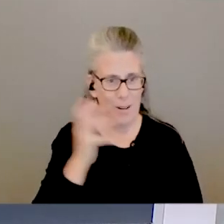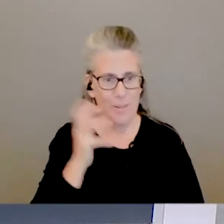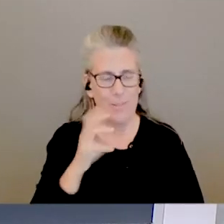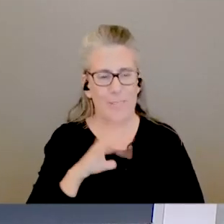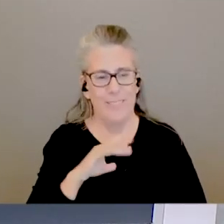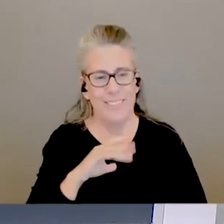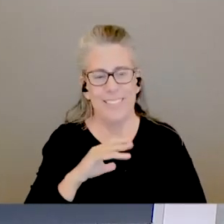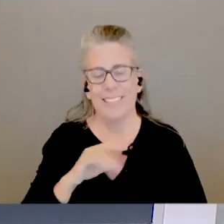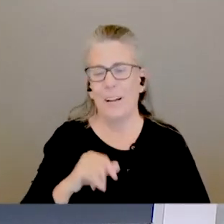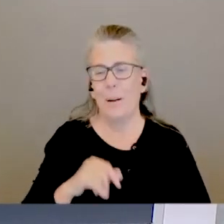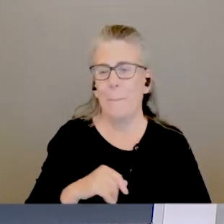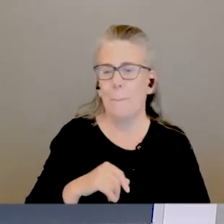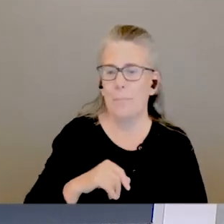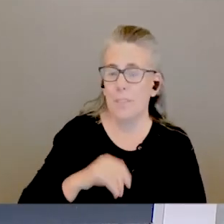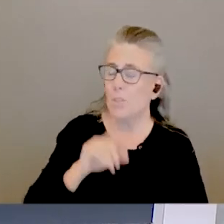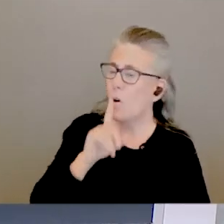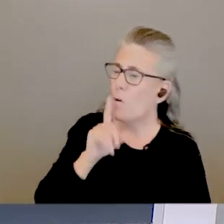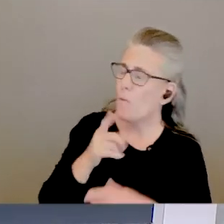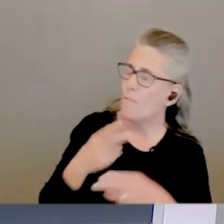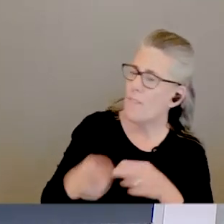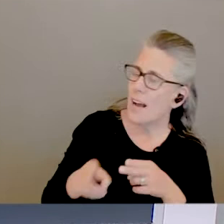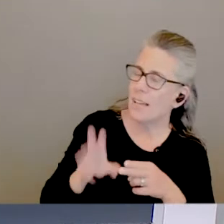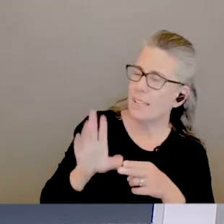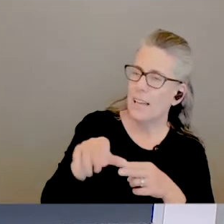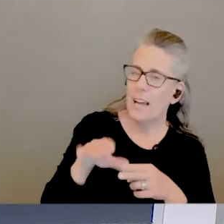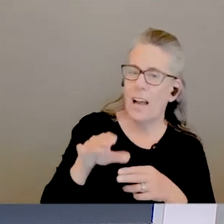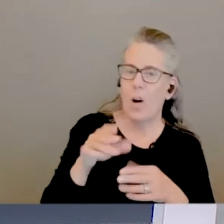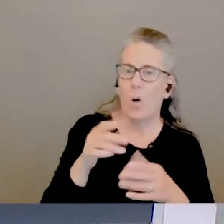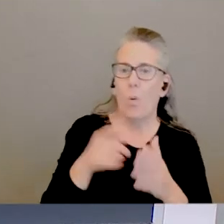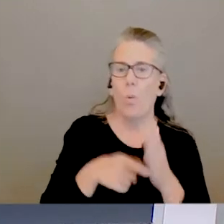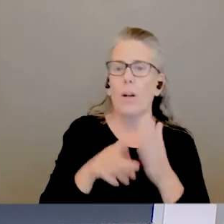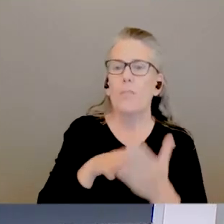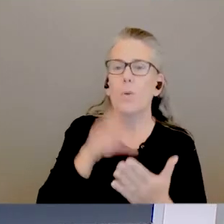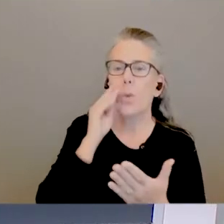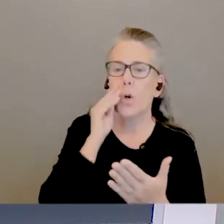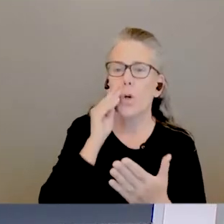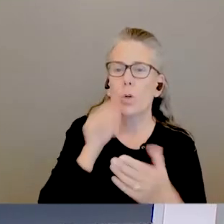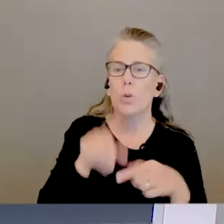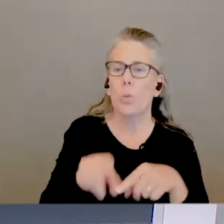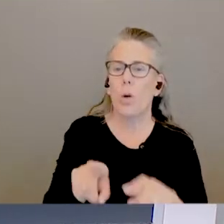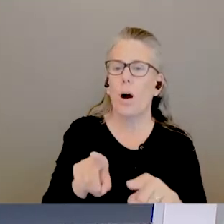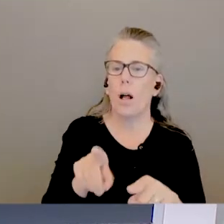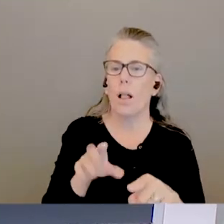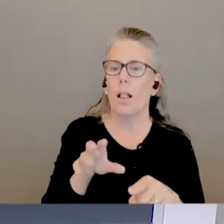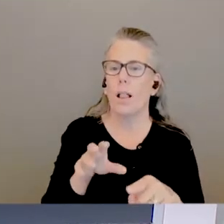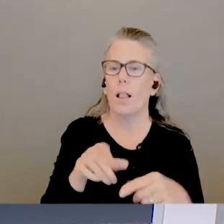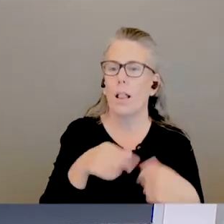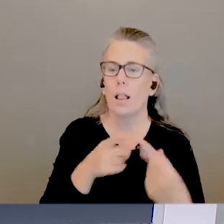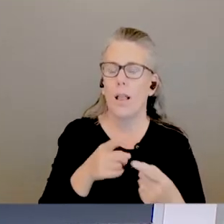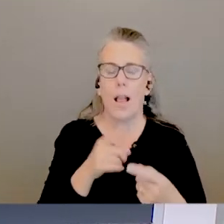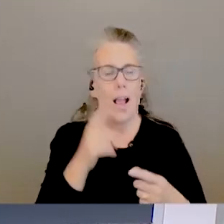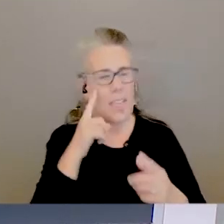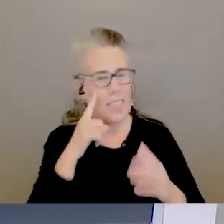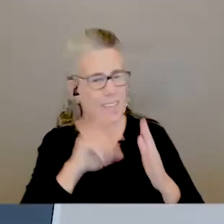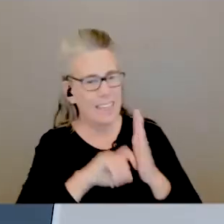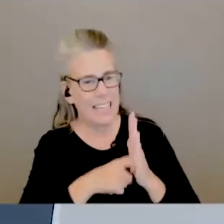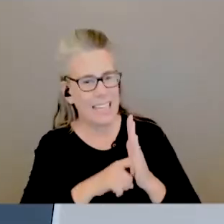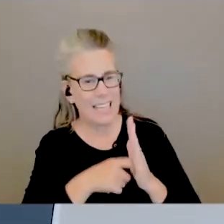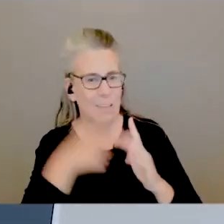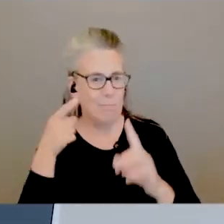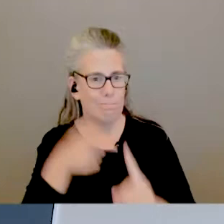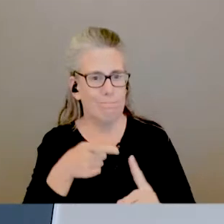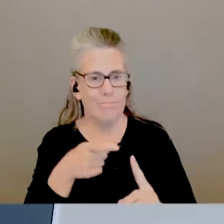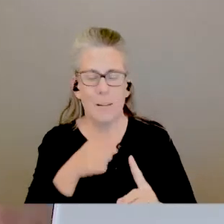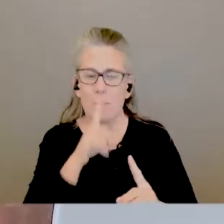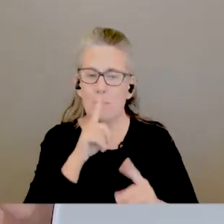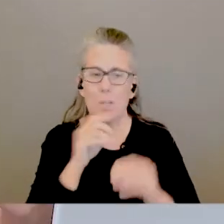So real quick, what are some of the things you've learned while I think the key takeaways for us are there is no one size fits all.